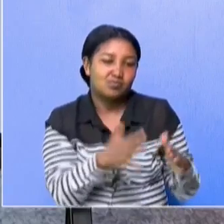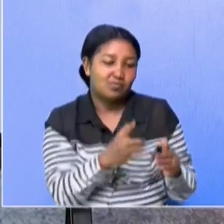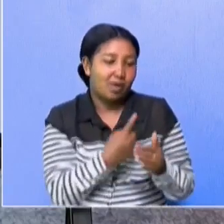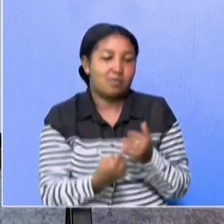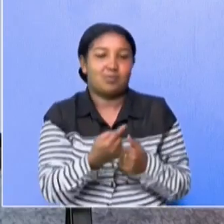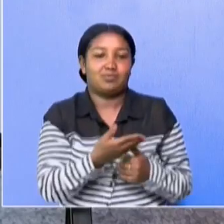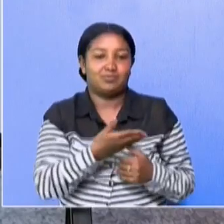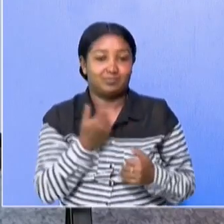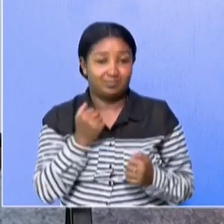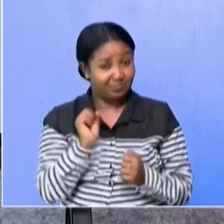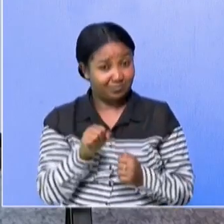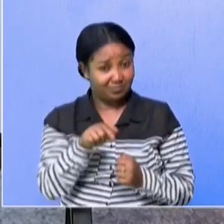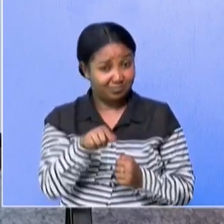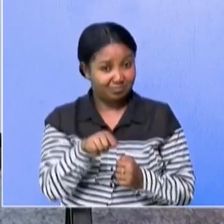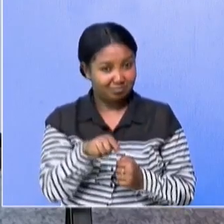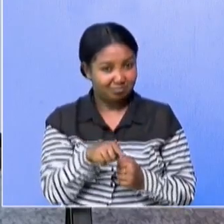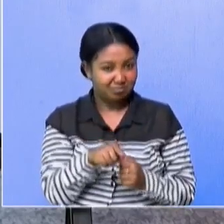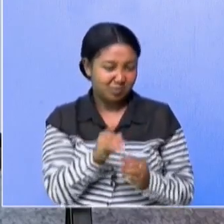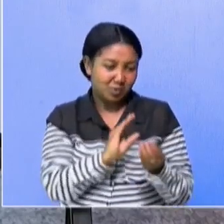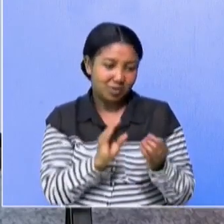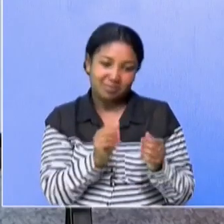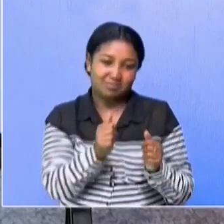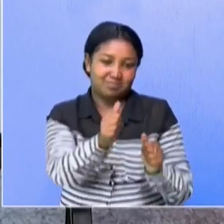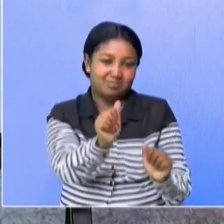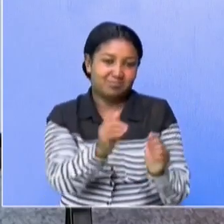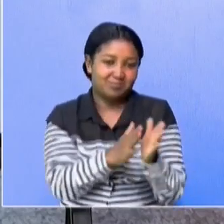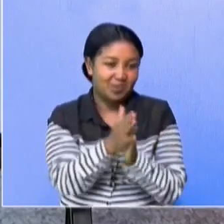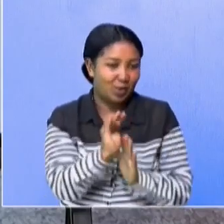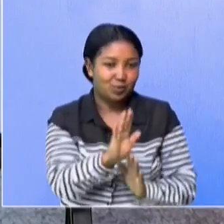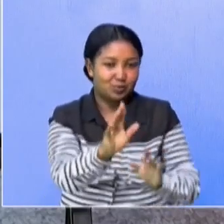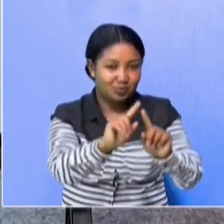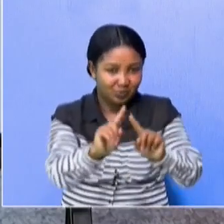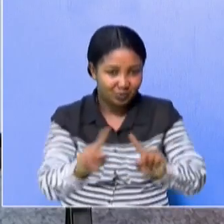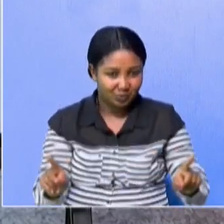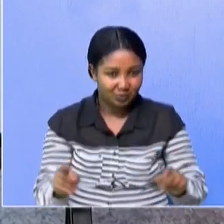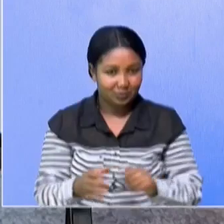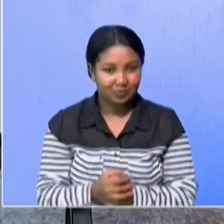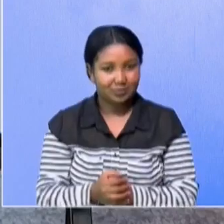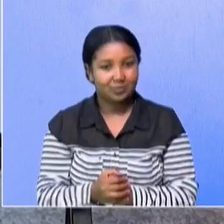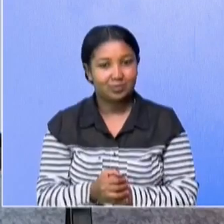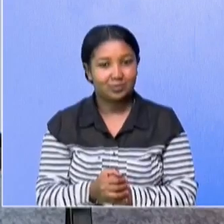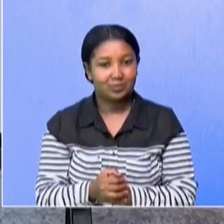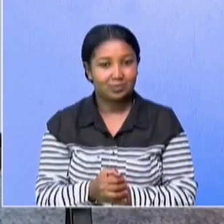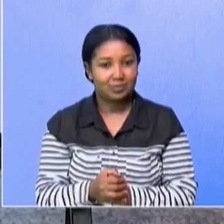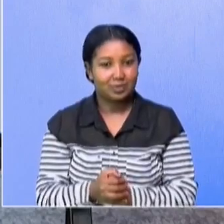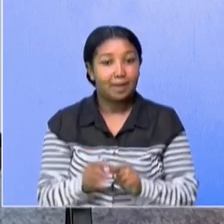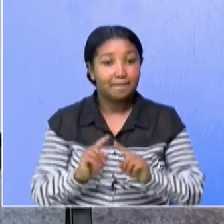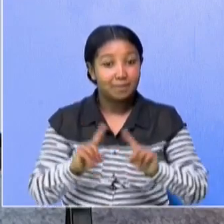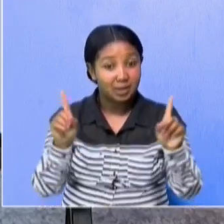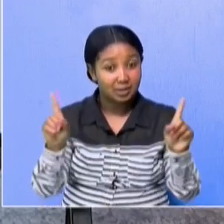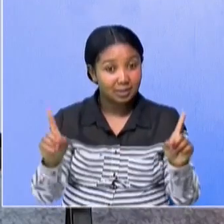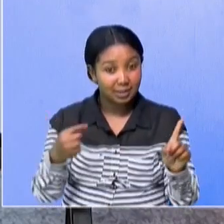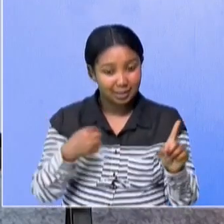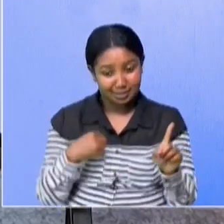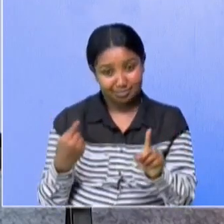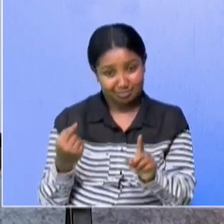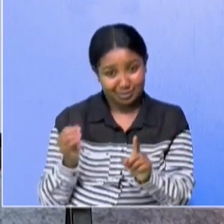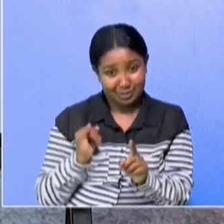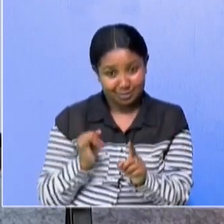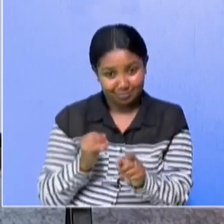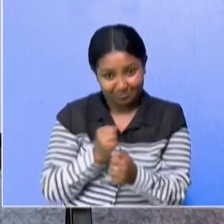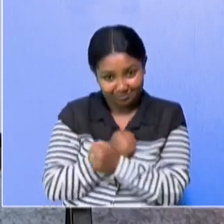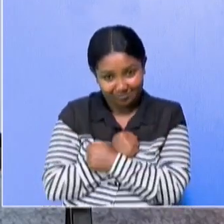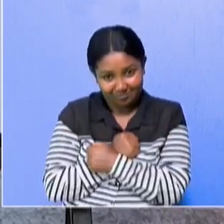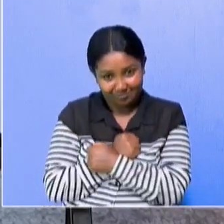alone. It's dependent on the students or your interests. But I personally like